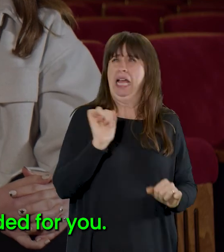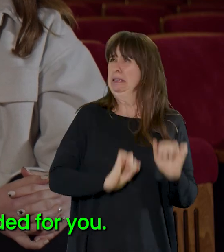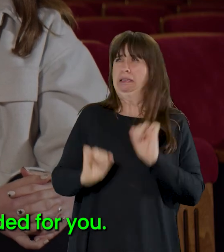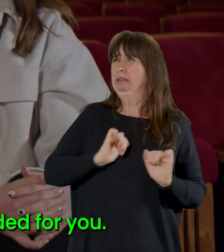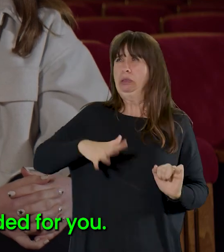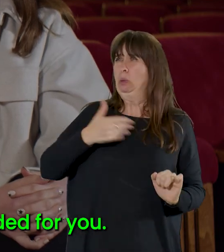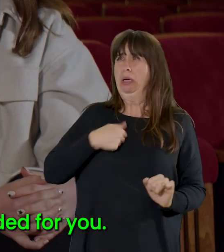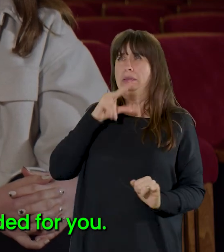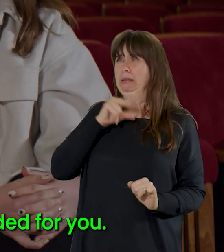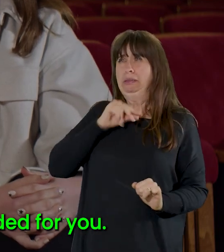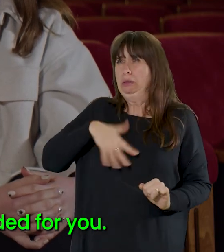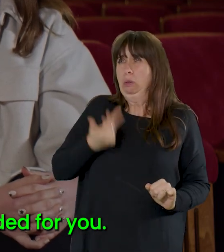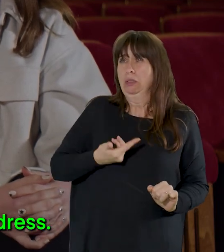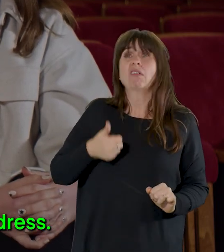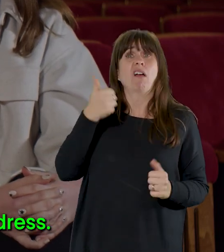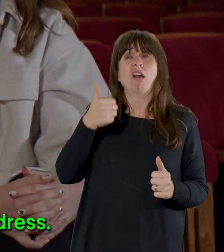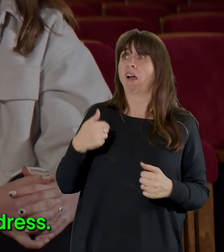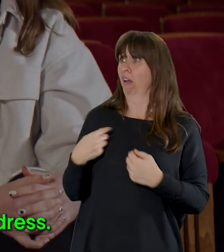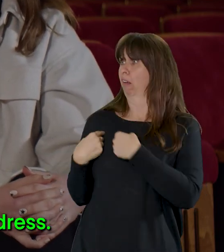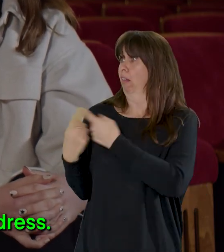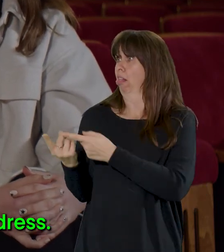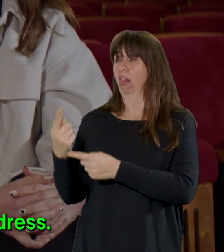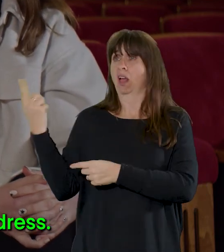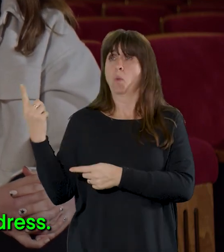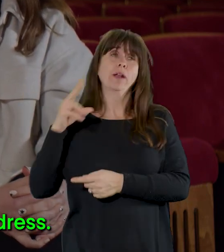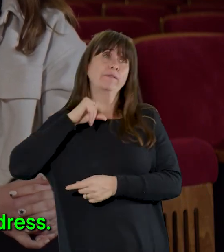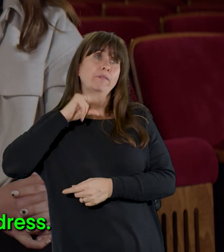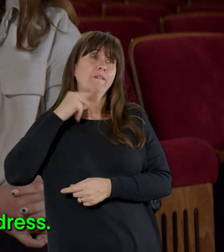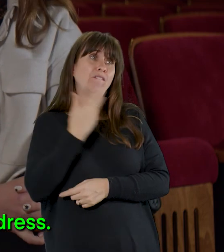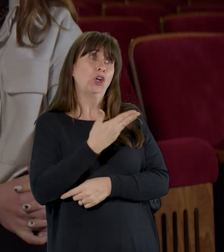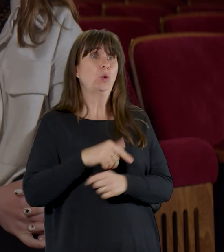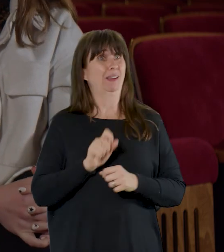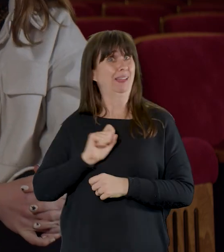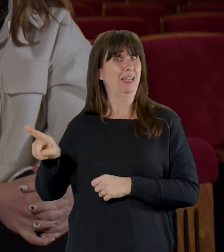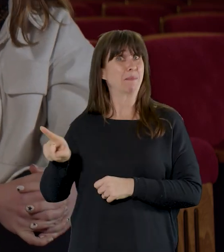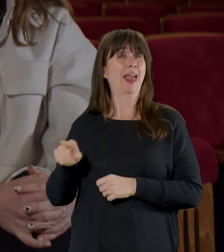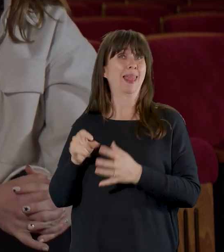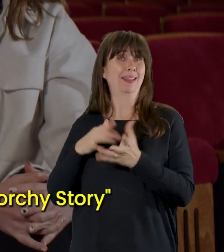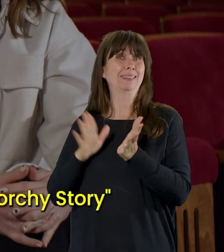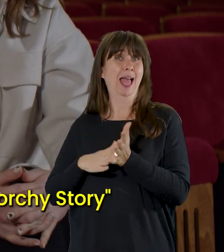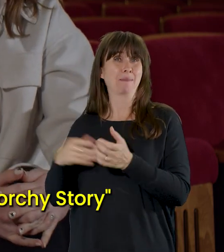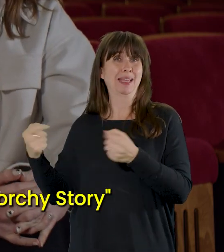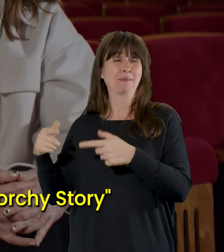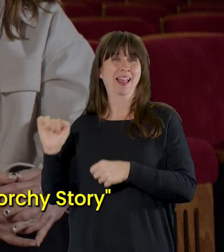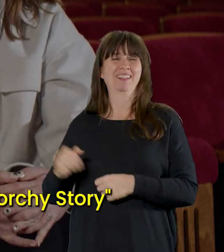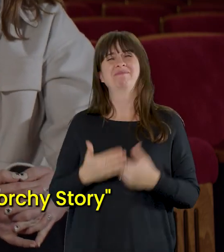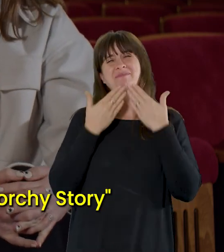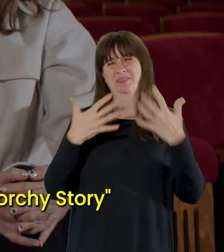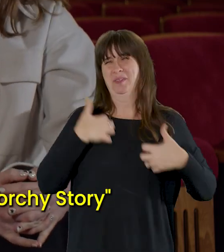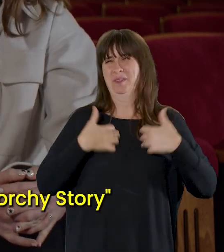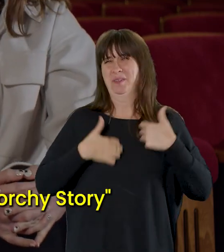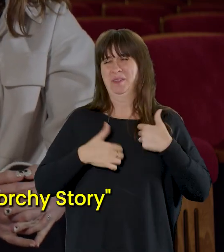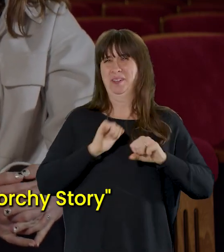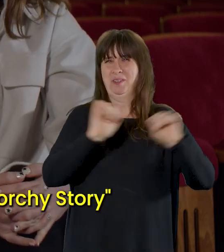for it to be voiced and recorded for you. Just let us know via the same email address. Thank you, diolch, and we look forward to receiving your